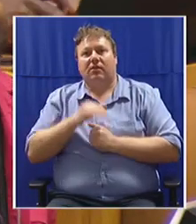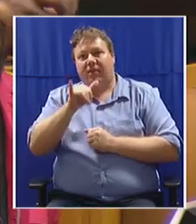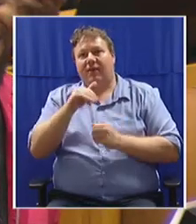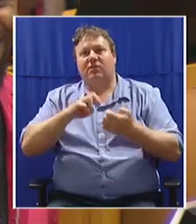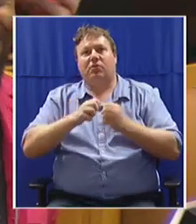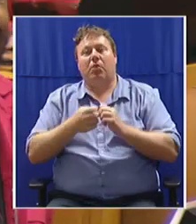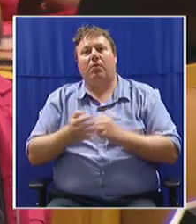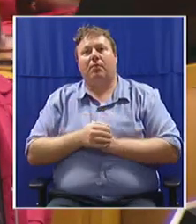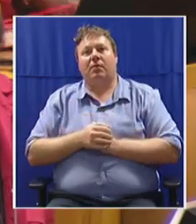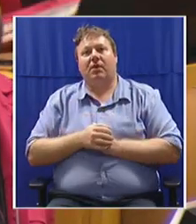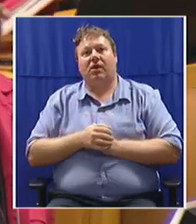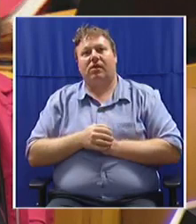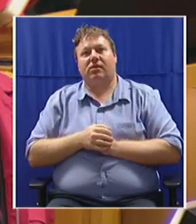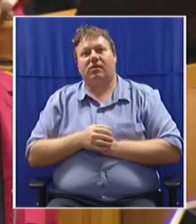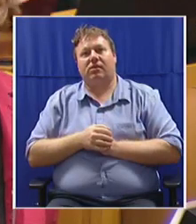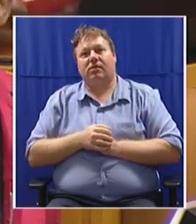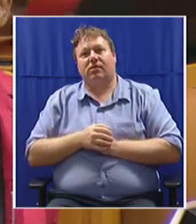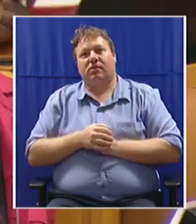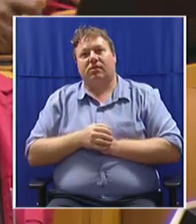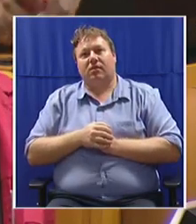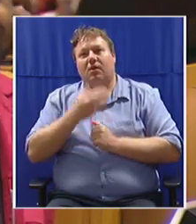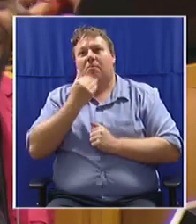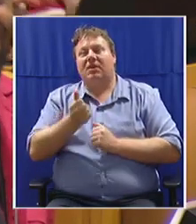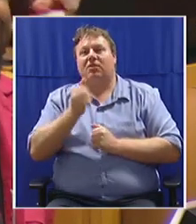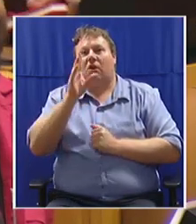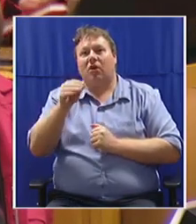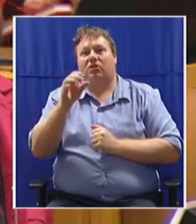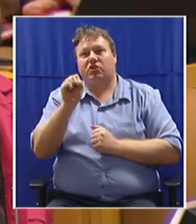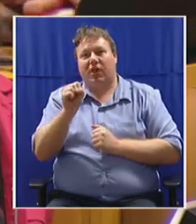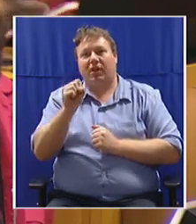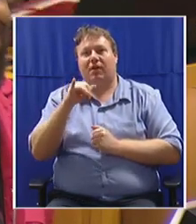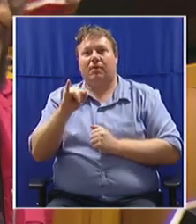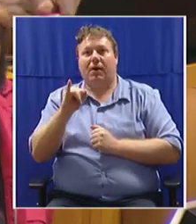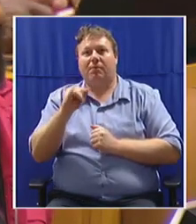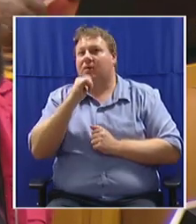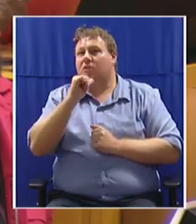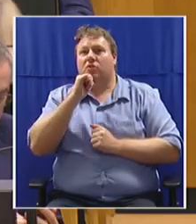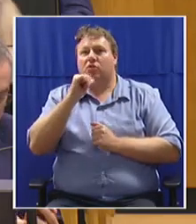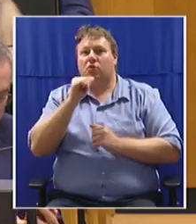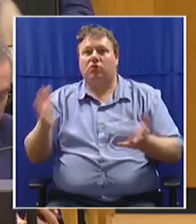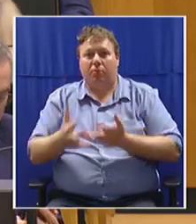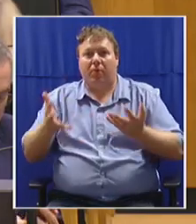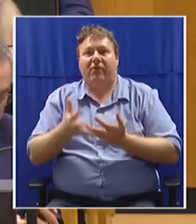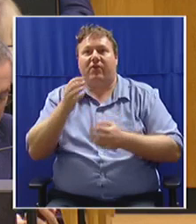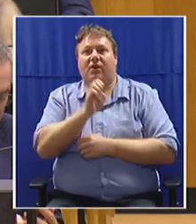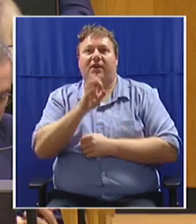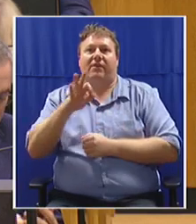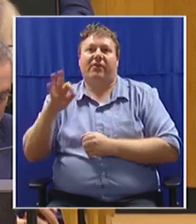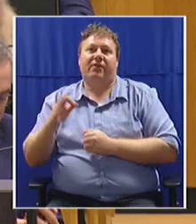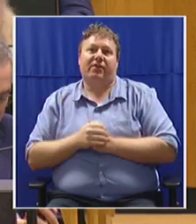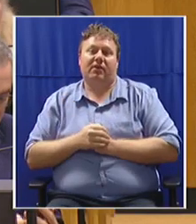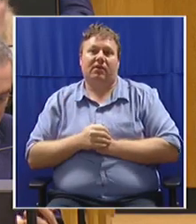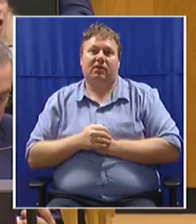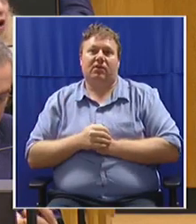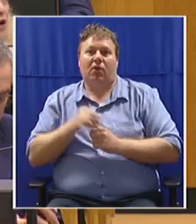problem. So please ask Sheikh Iman not to provoke the EFF, because there